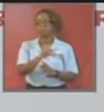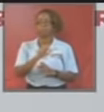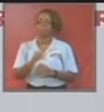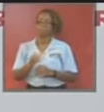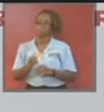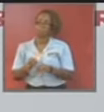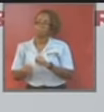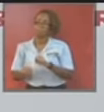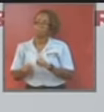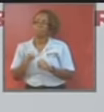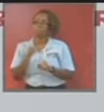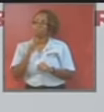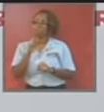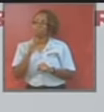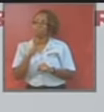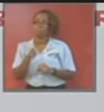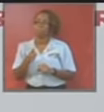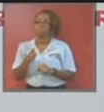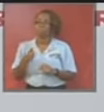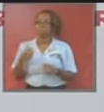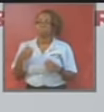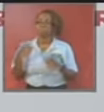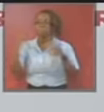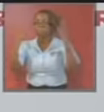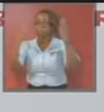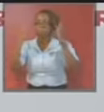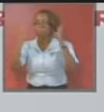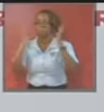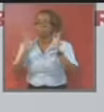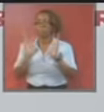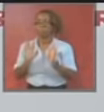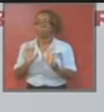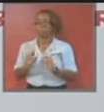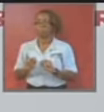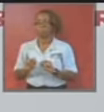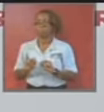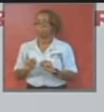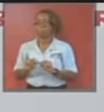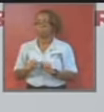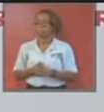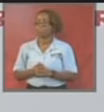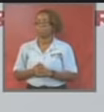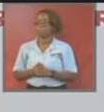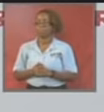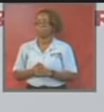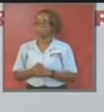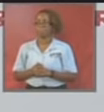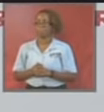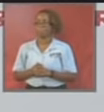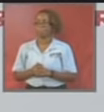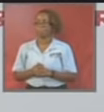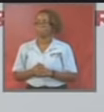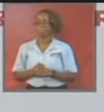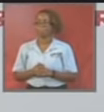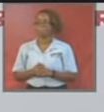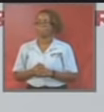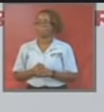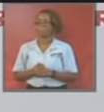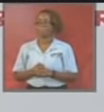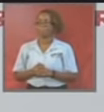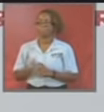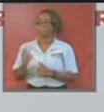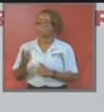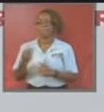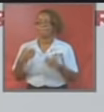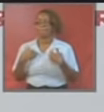of the population. The first question that you asked relating to having different types of vaccines, as you have seen in other